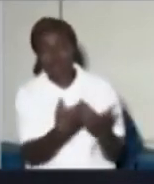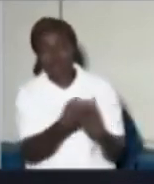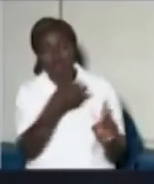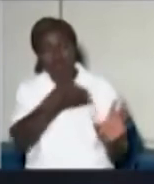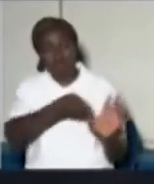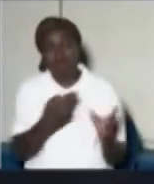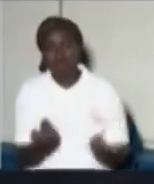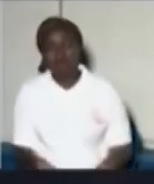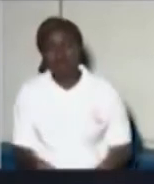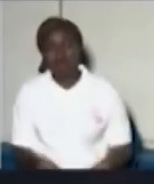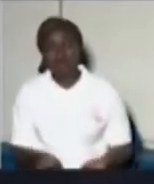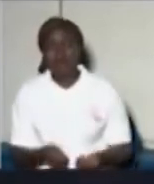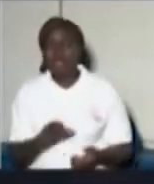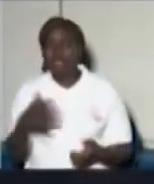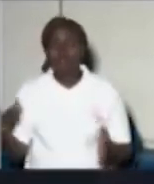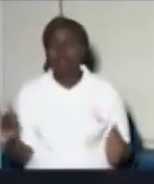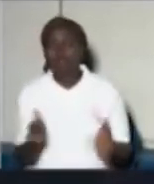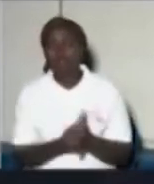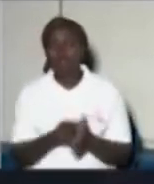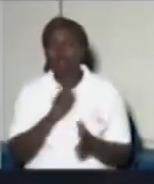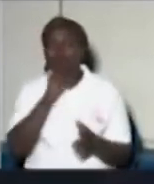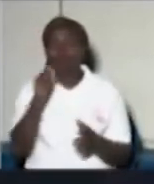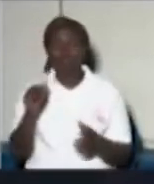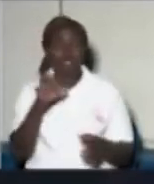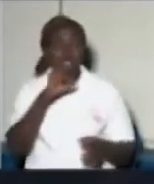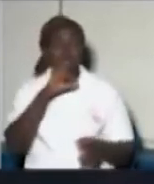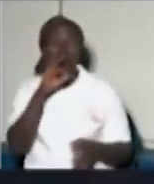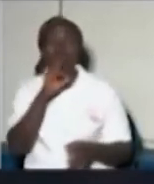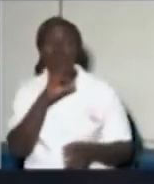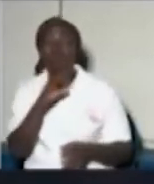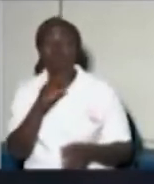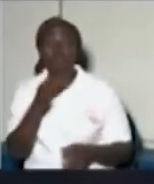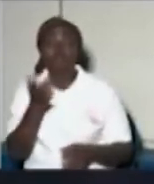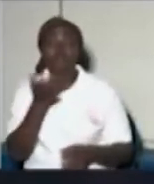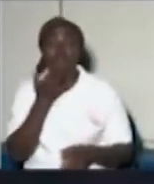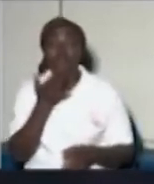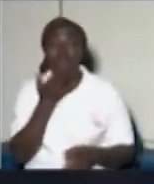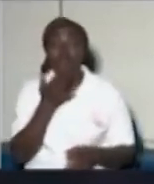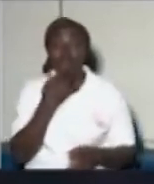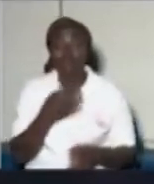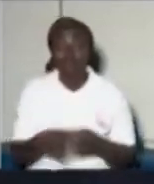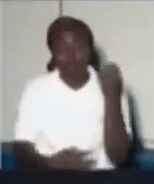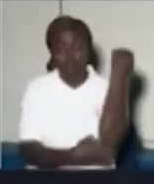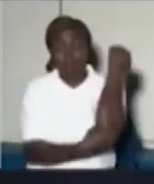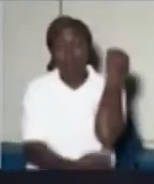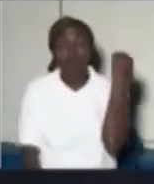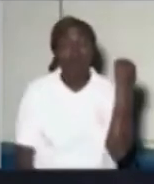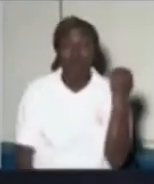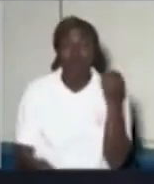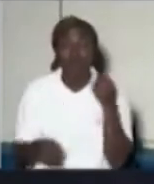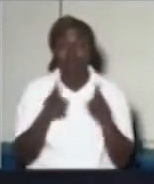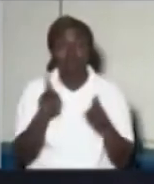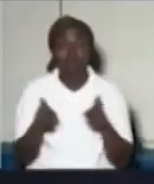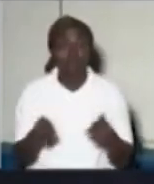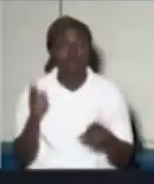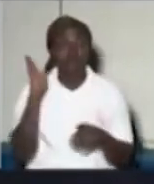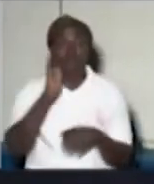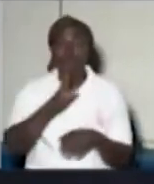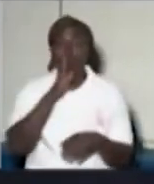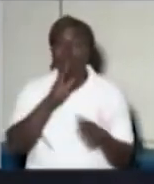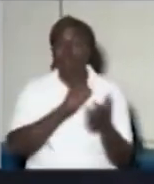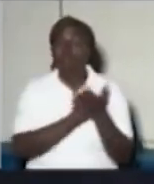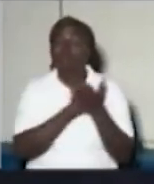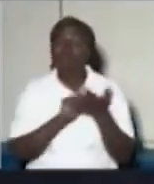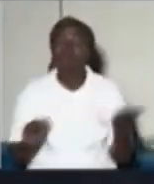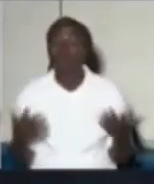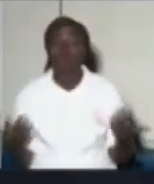common man on the street, I think should be do away with it. We will do away with subsidy so that we can create jobs